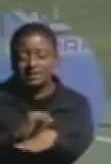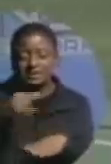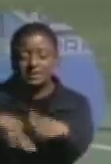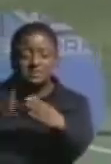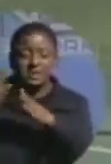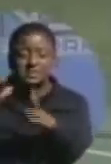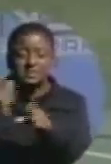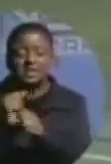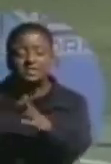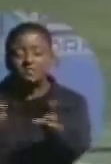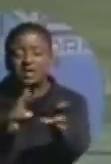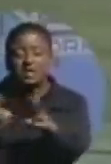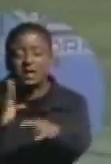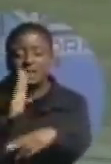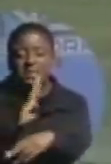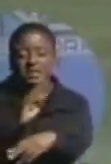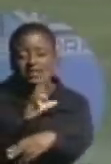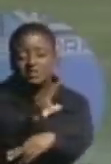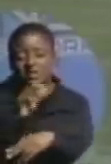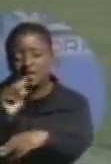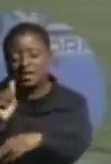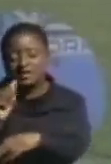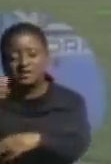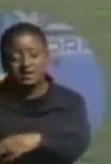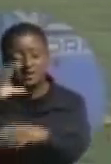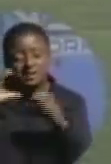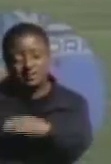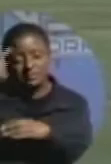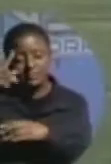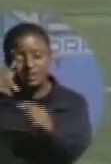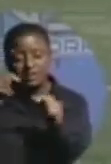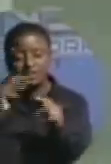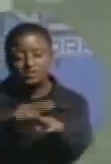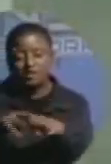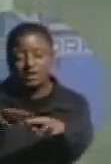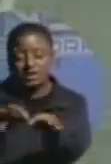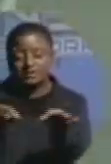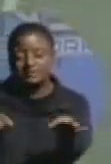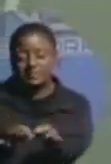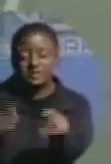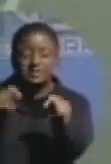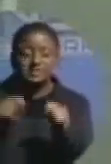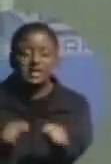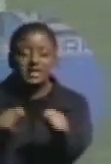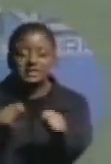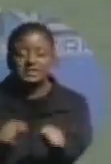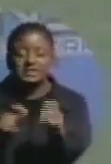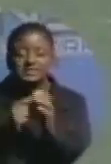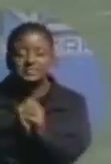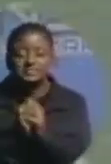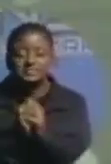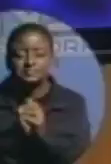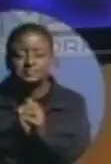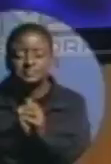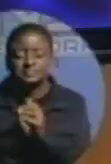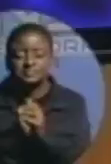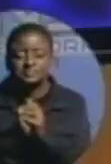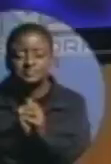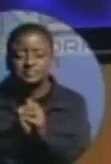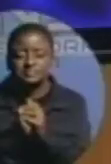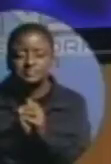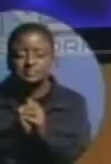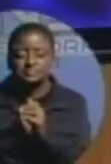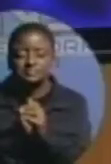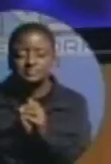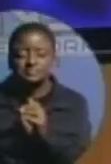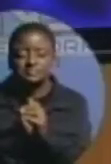ready. The B3s, they are looking for some track and field talent. Reporting for ZNS Total Sports, I am Julian Gibson. All right,